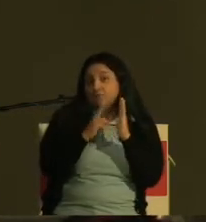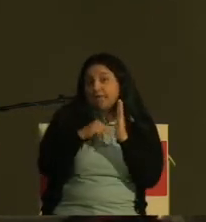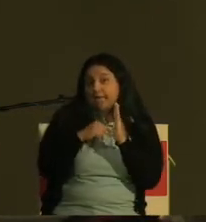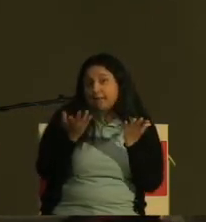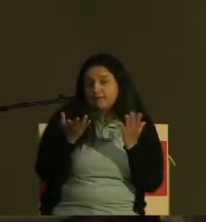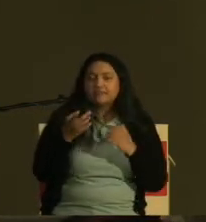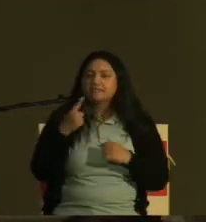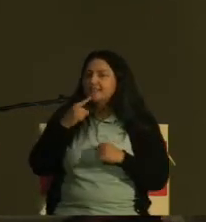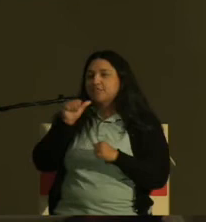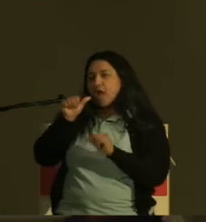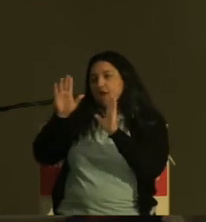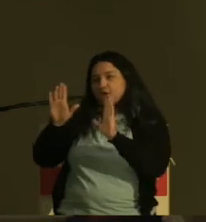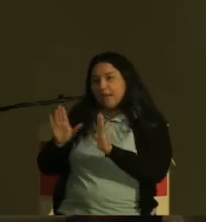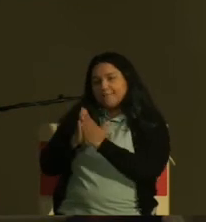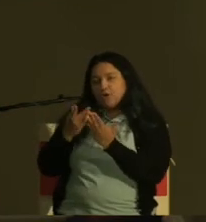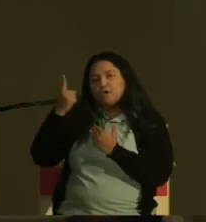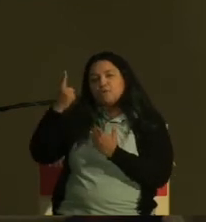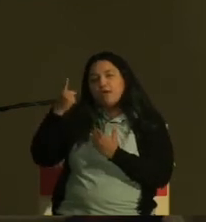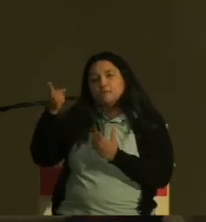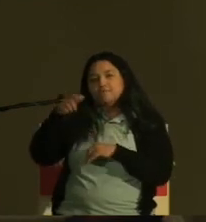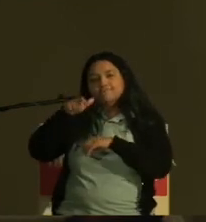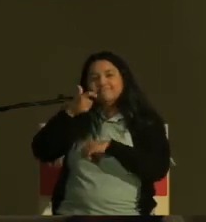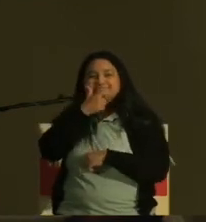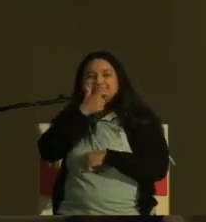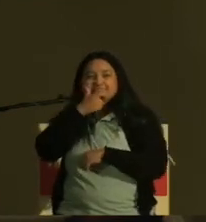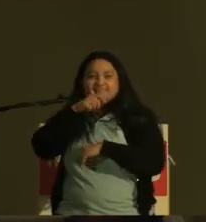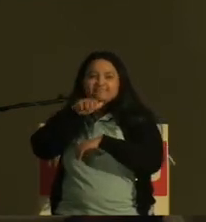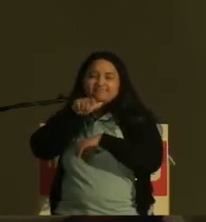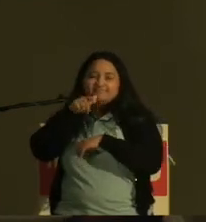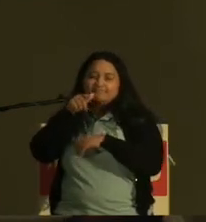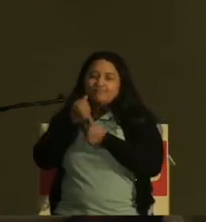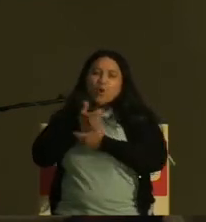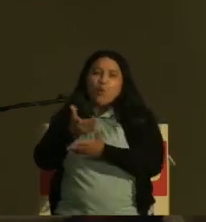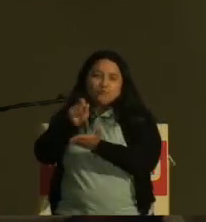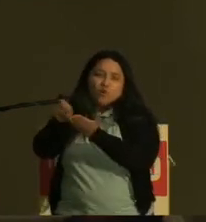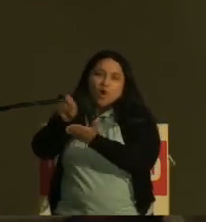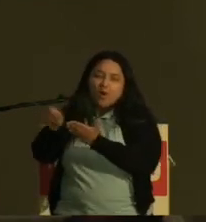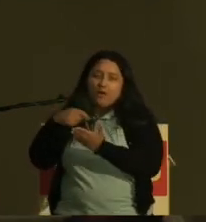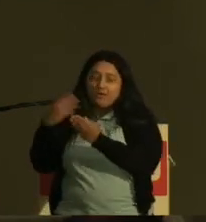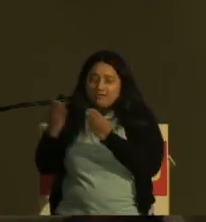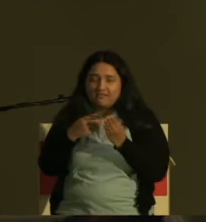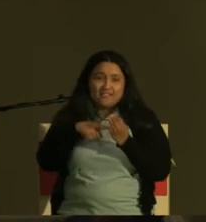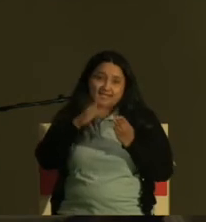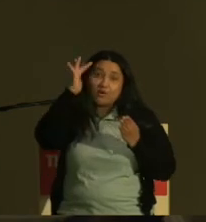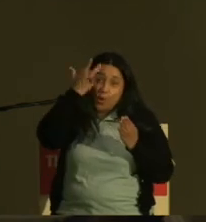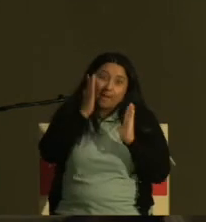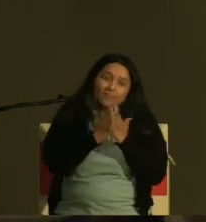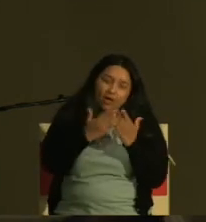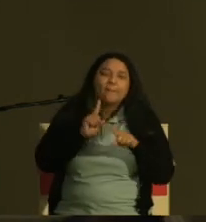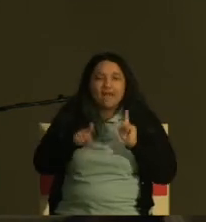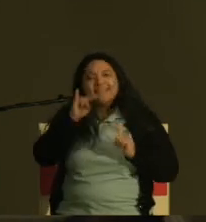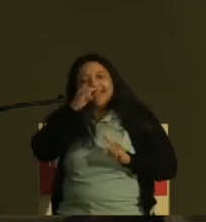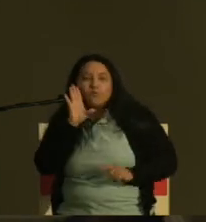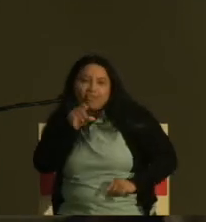book was sent to me by an English poet, right. Adam O'Rourdan, and he said, this is the most annoying book, but you bought your it. Child will love yeah,